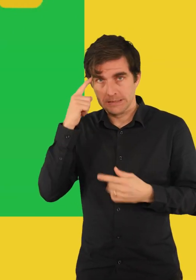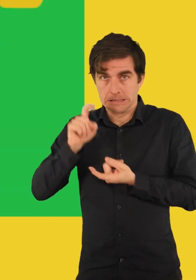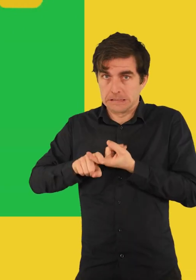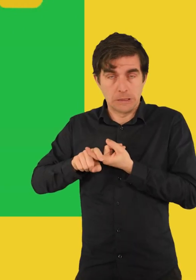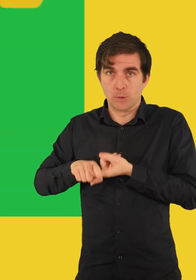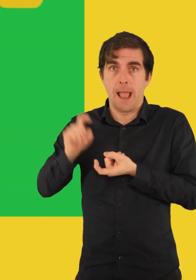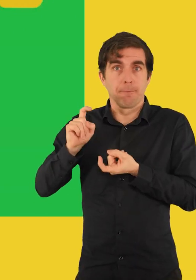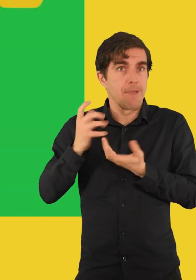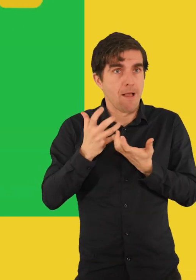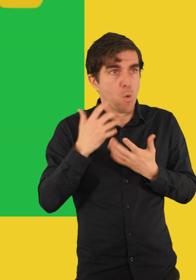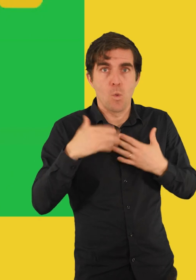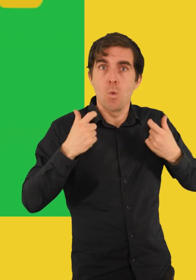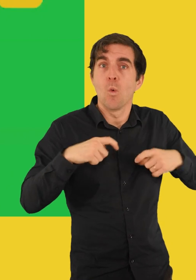relied